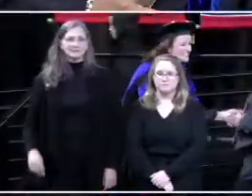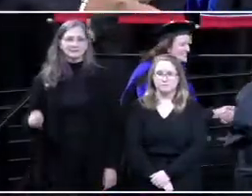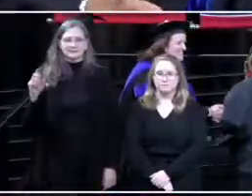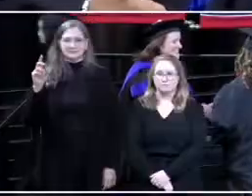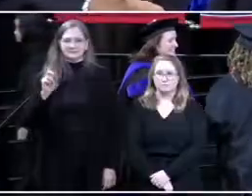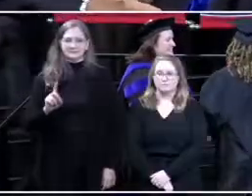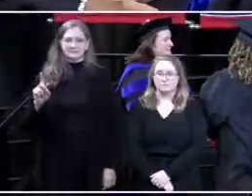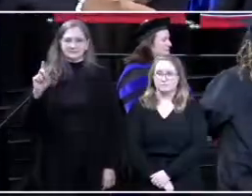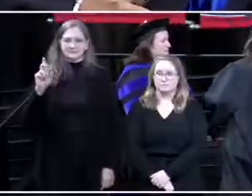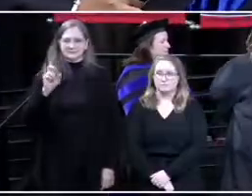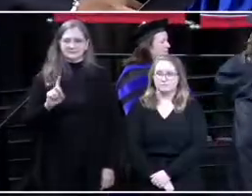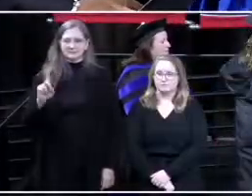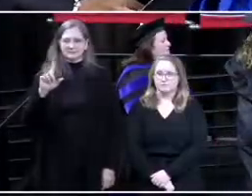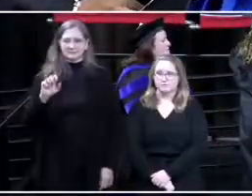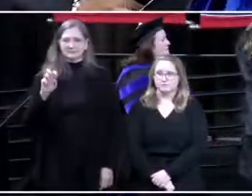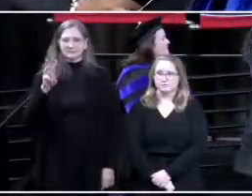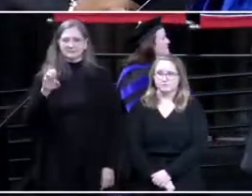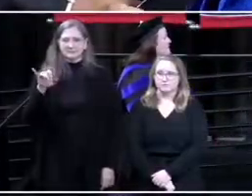Deshaun Darius Lewis.